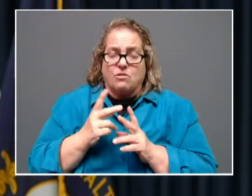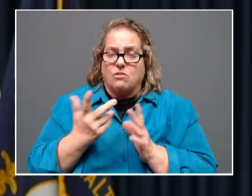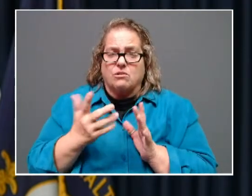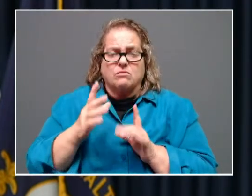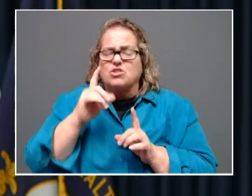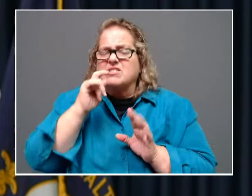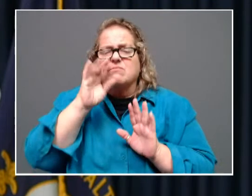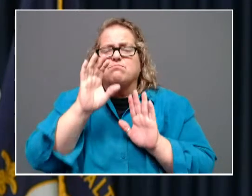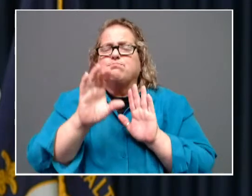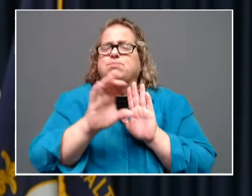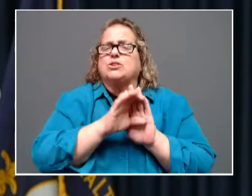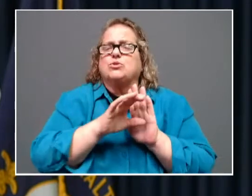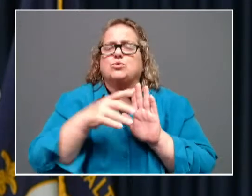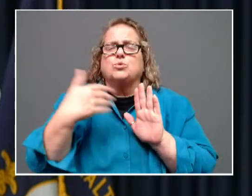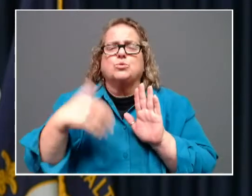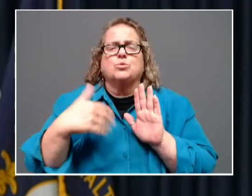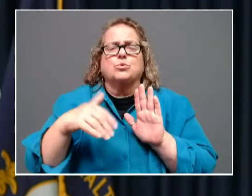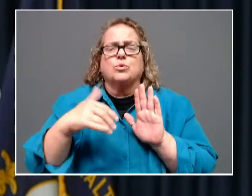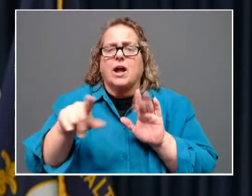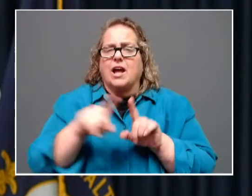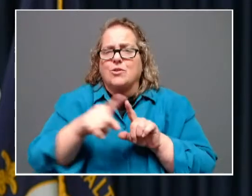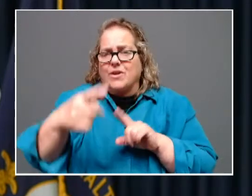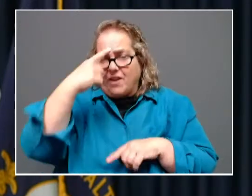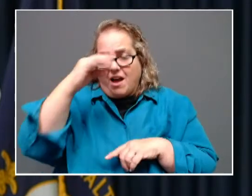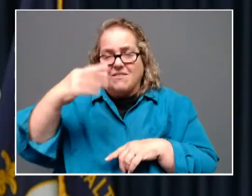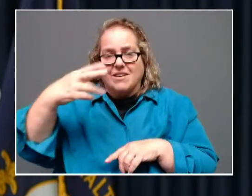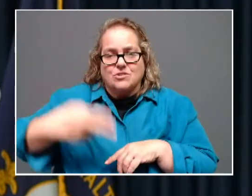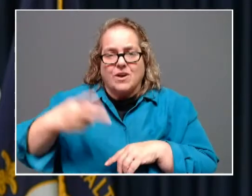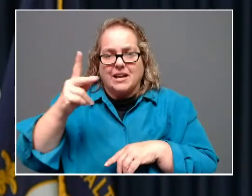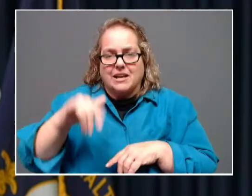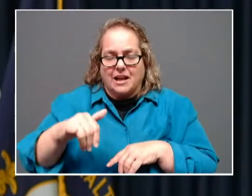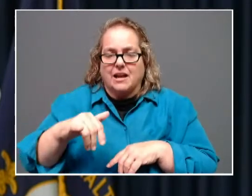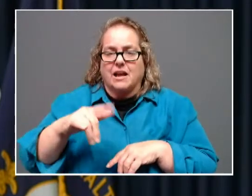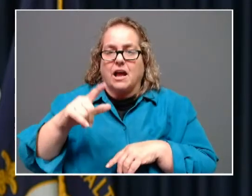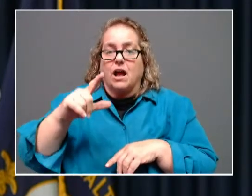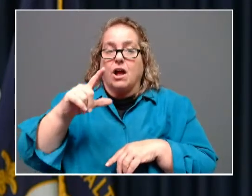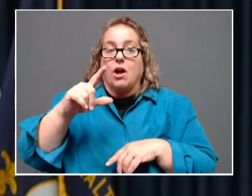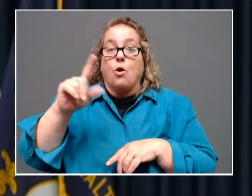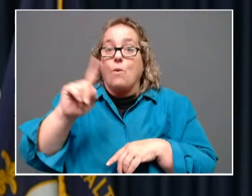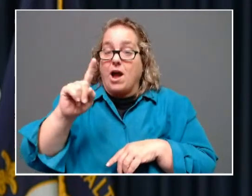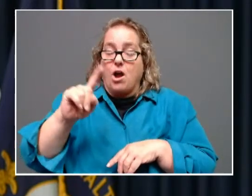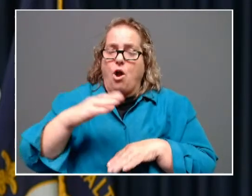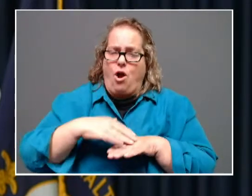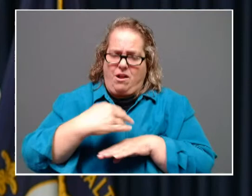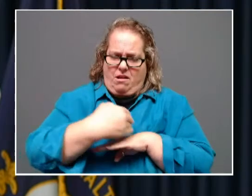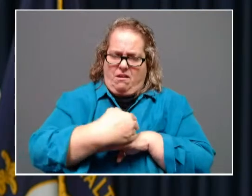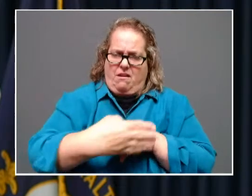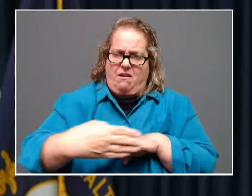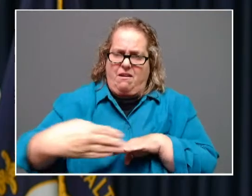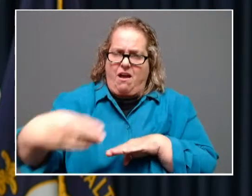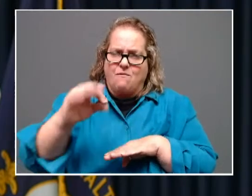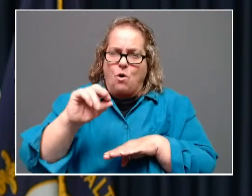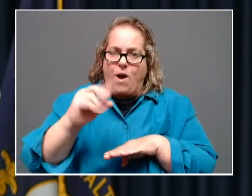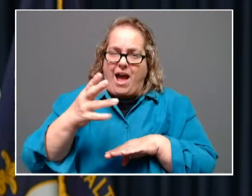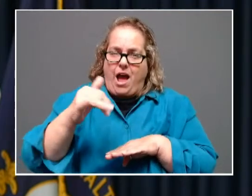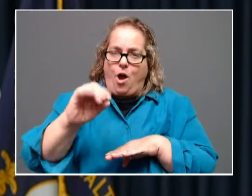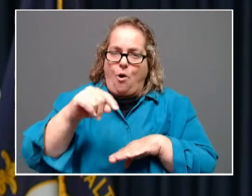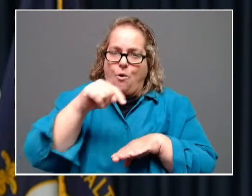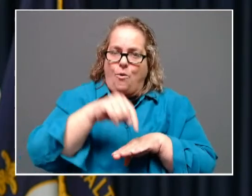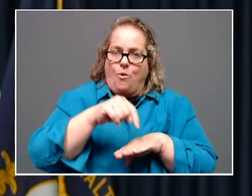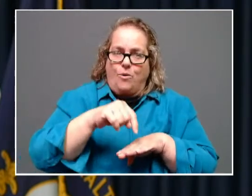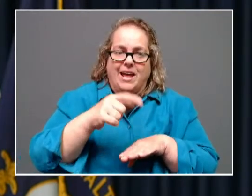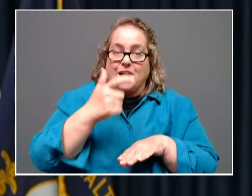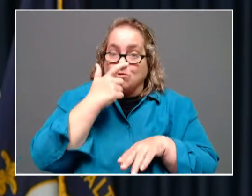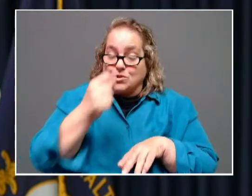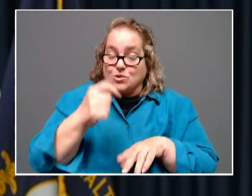historic Kentucky, located right on the banks of the Ohio. It's interesting to note, it's not for debate,